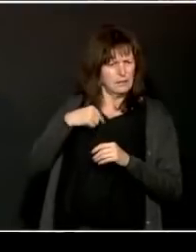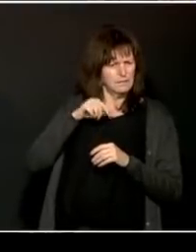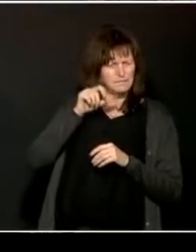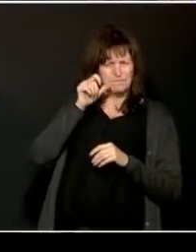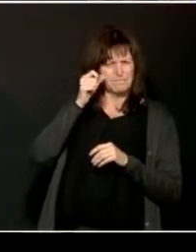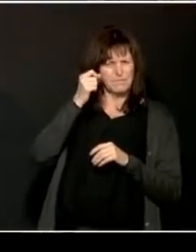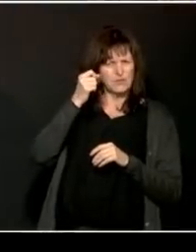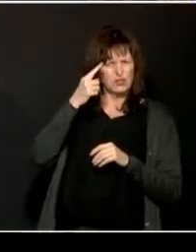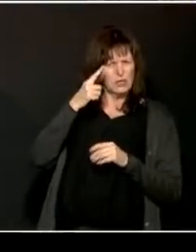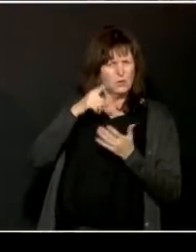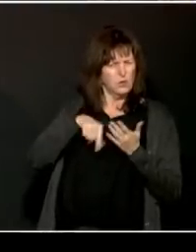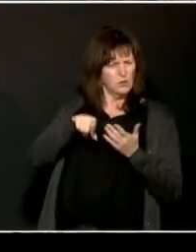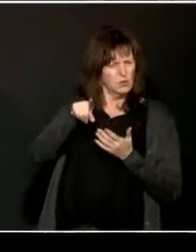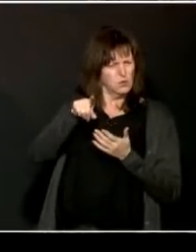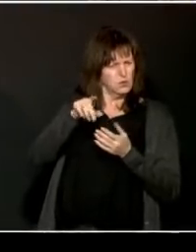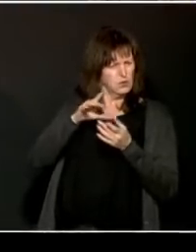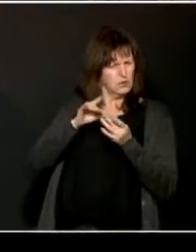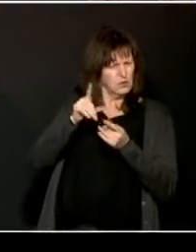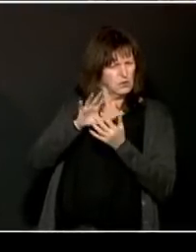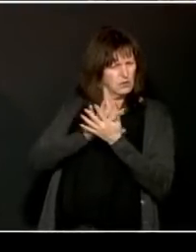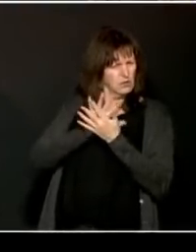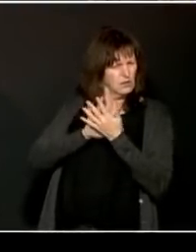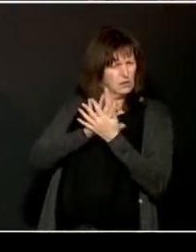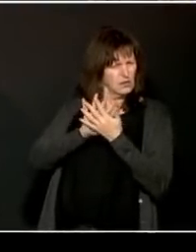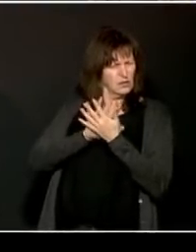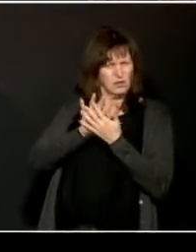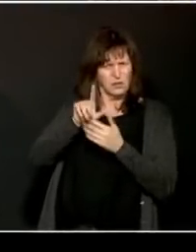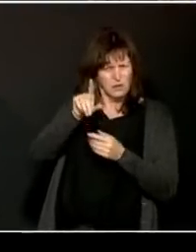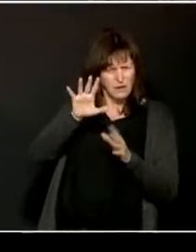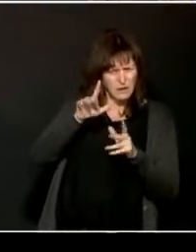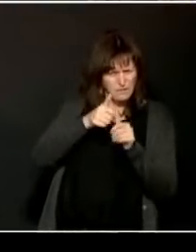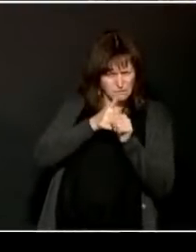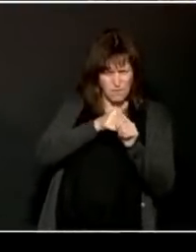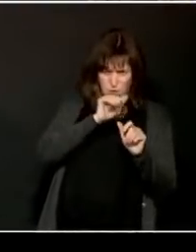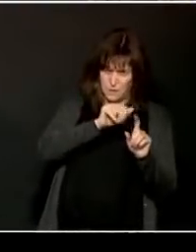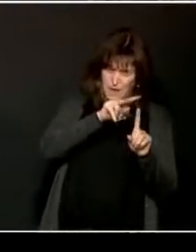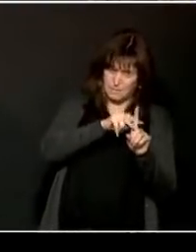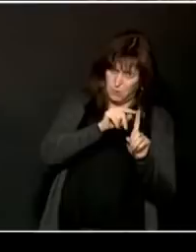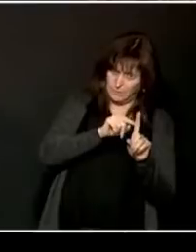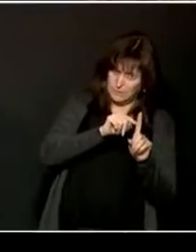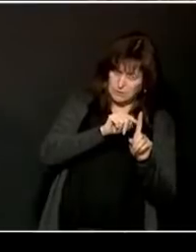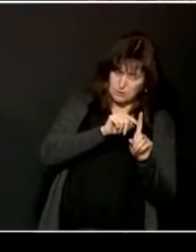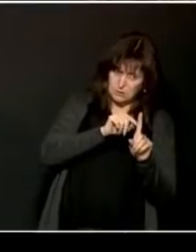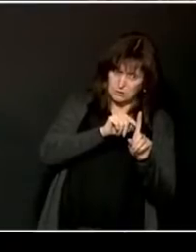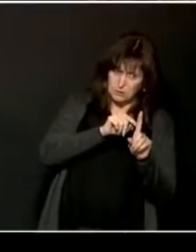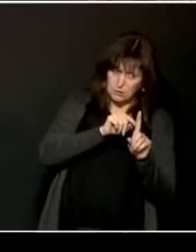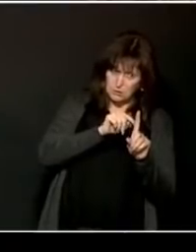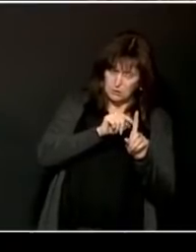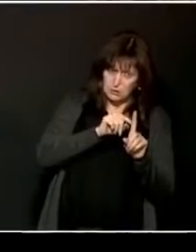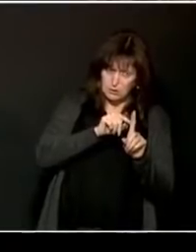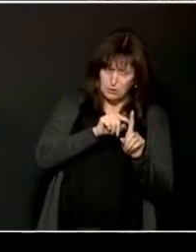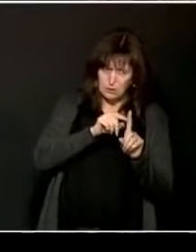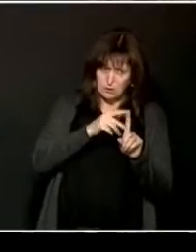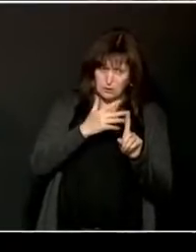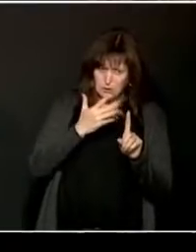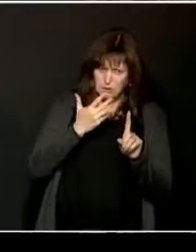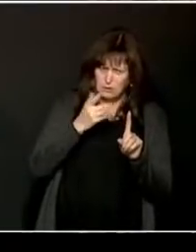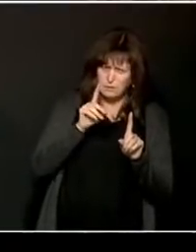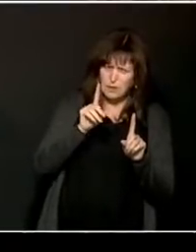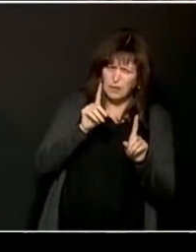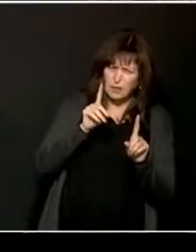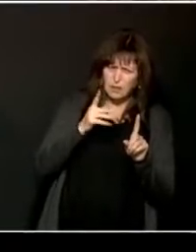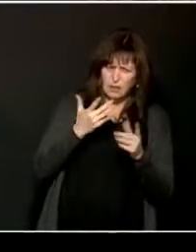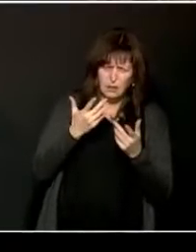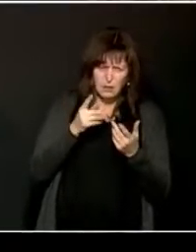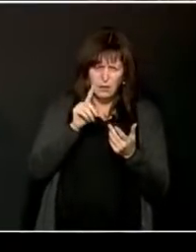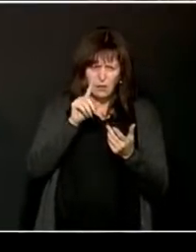about sticking to those booked appointments, but at this stage, really, you can only gain access to this vaccine by booking appointments.